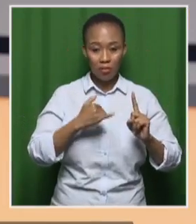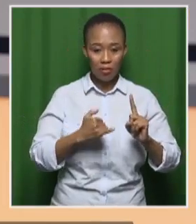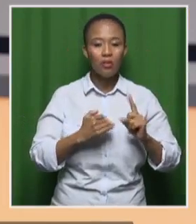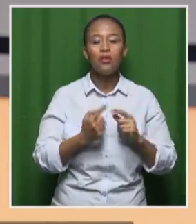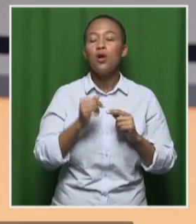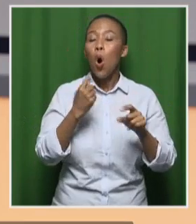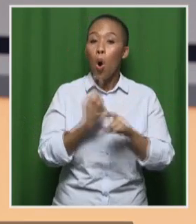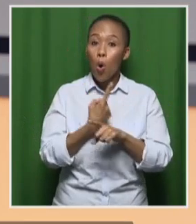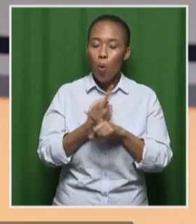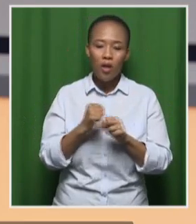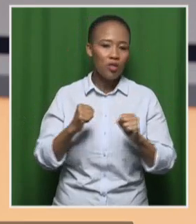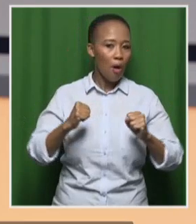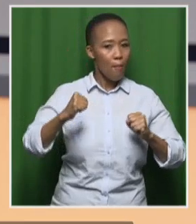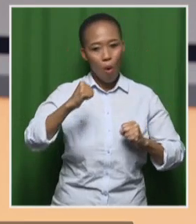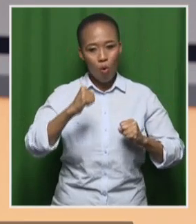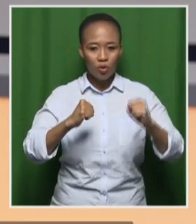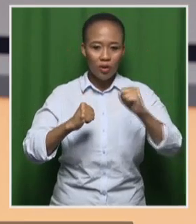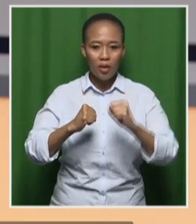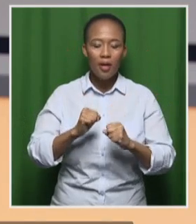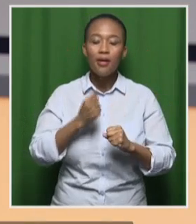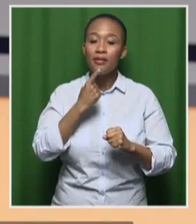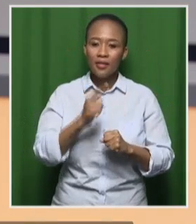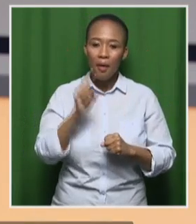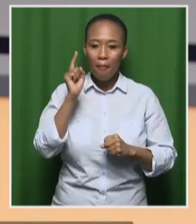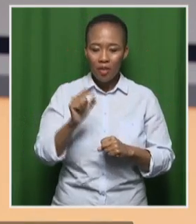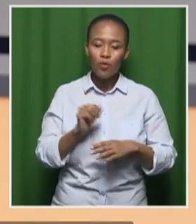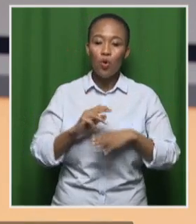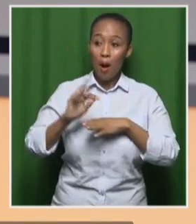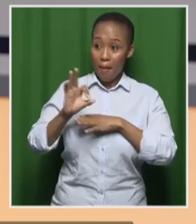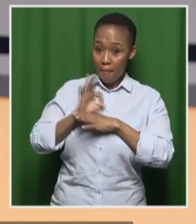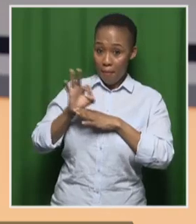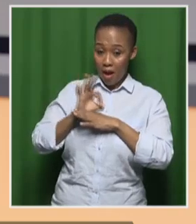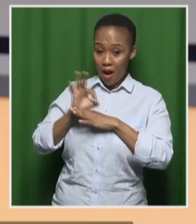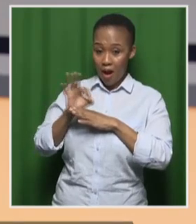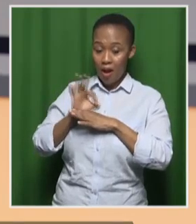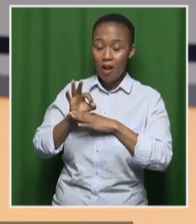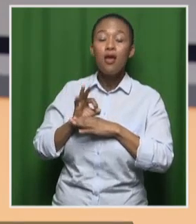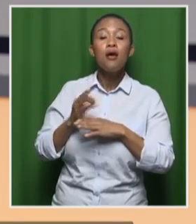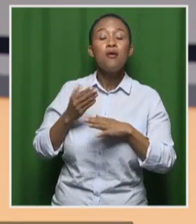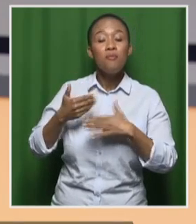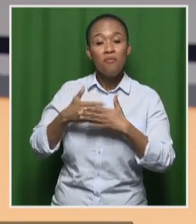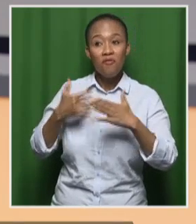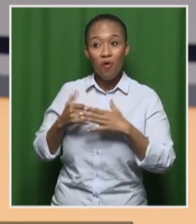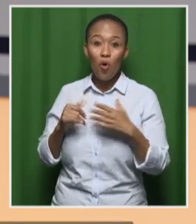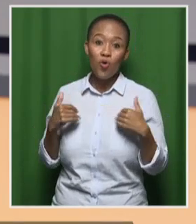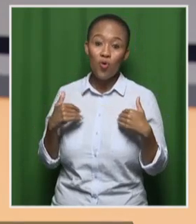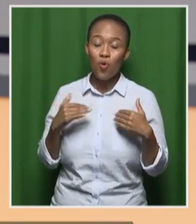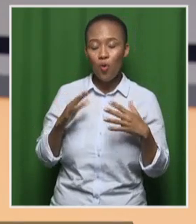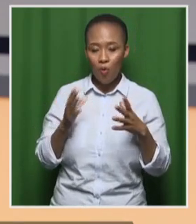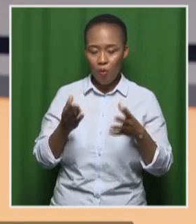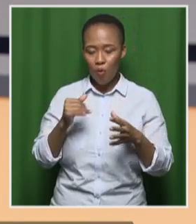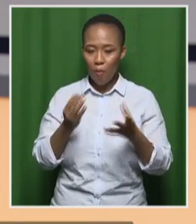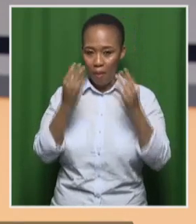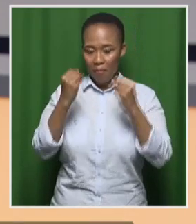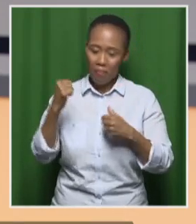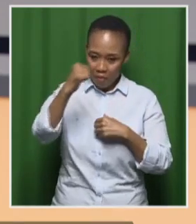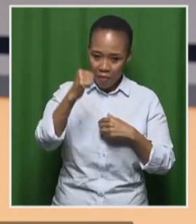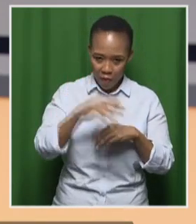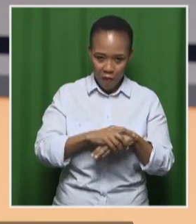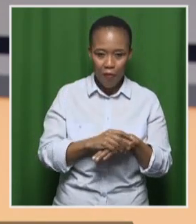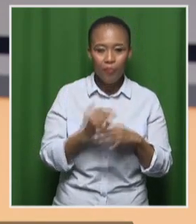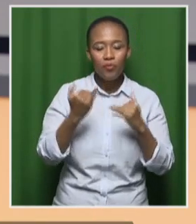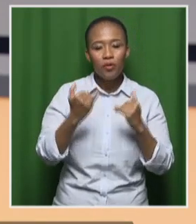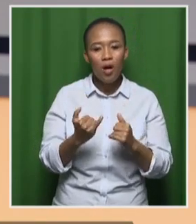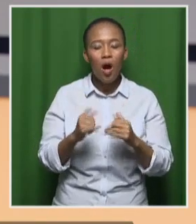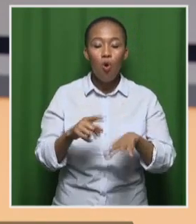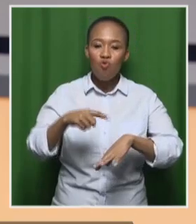in boxing, you always have a game plan until you get hit. So talk to me about what you were saying to him in between those rounds